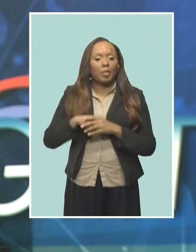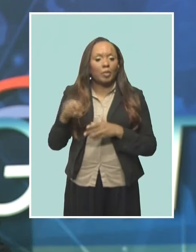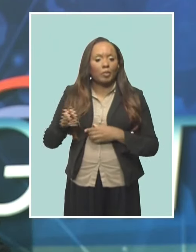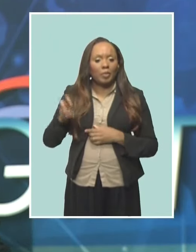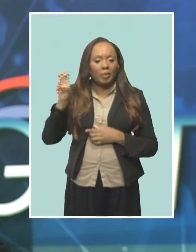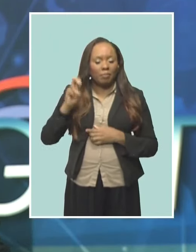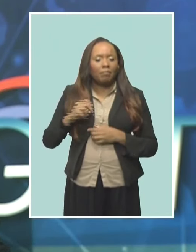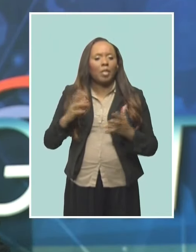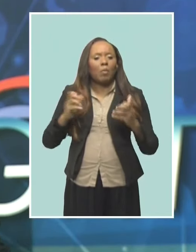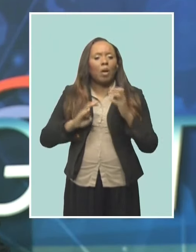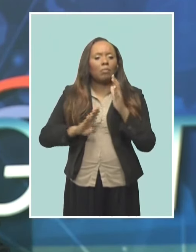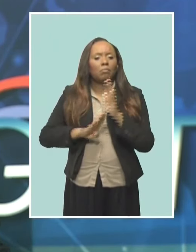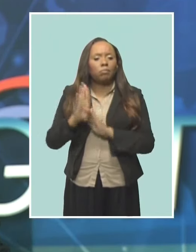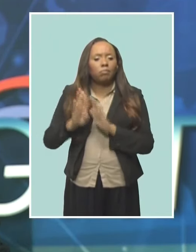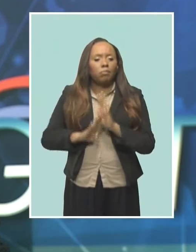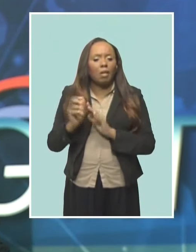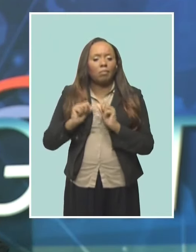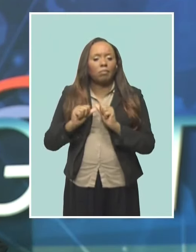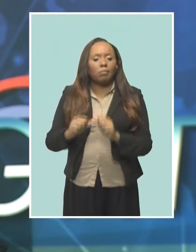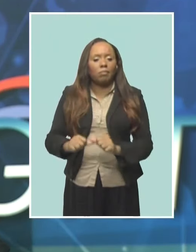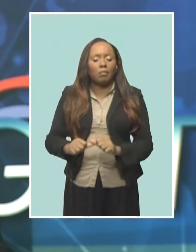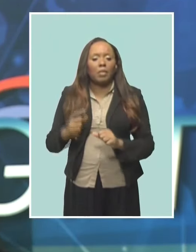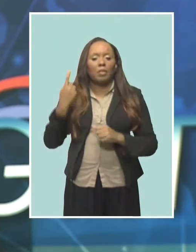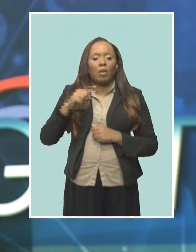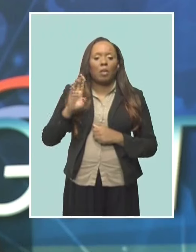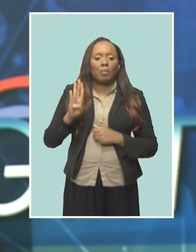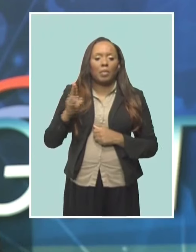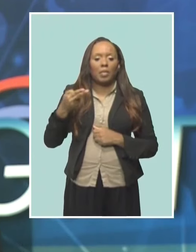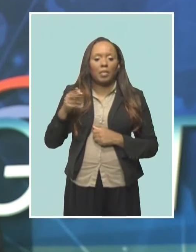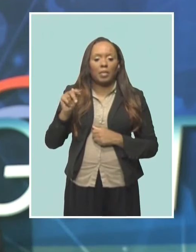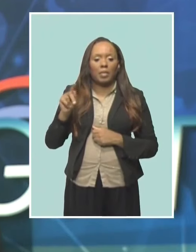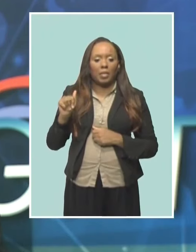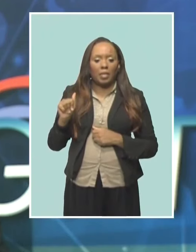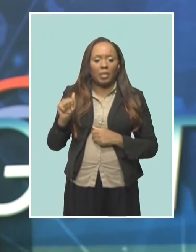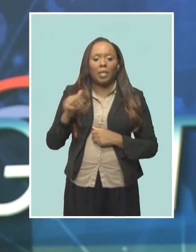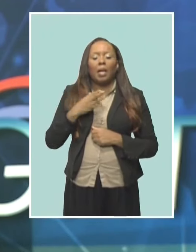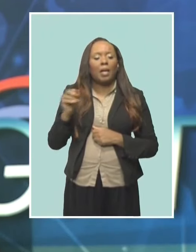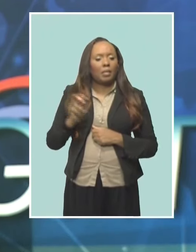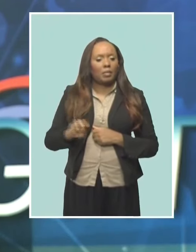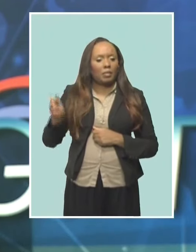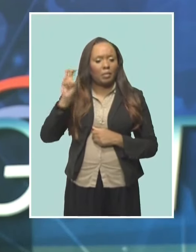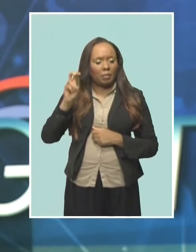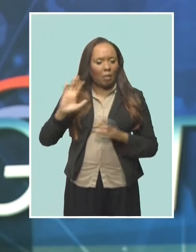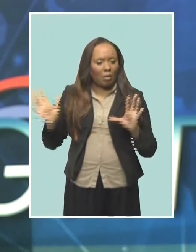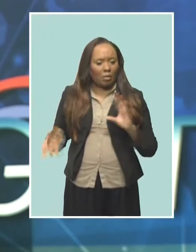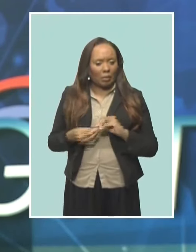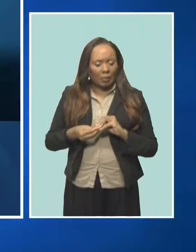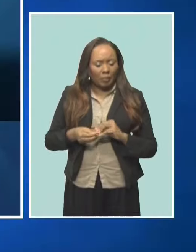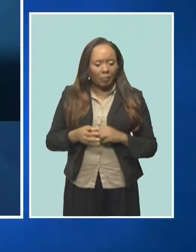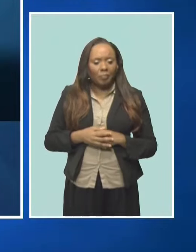strategic growth and sustainability of the BHTA and the broader tourism industry.